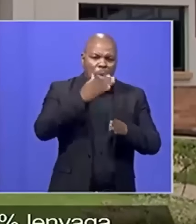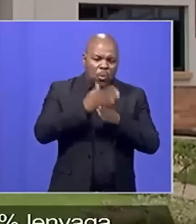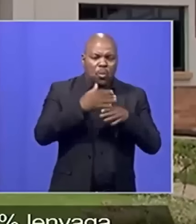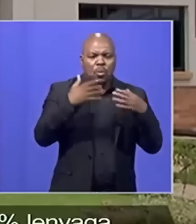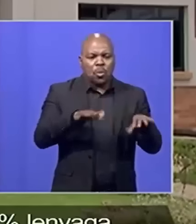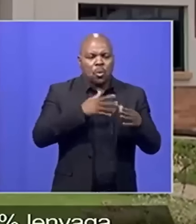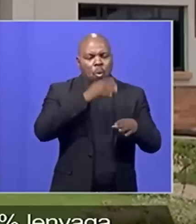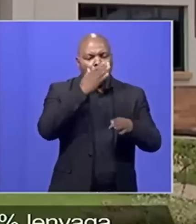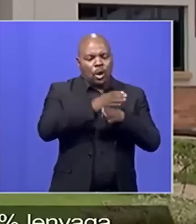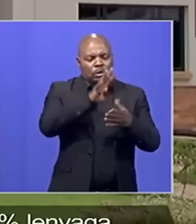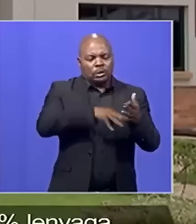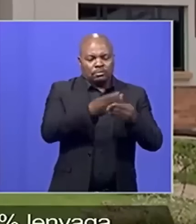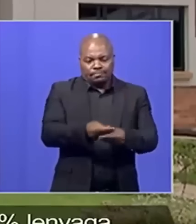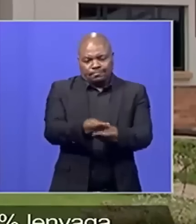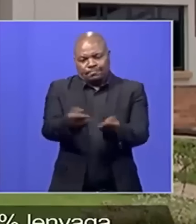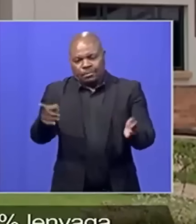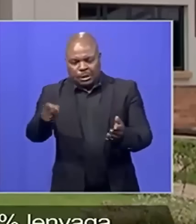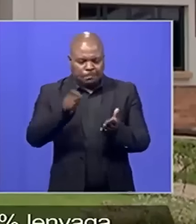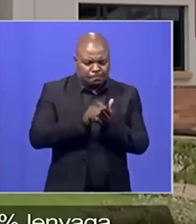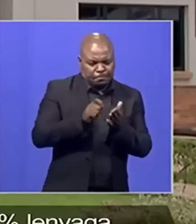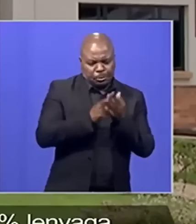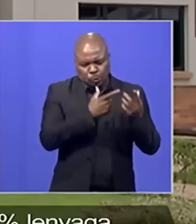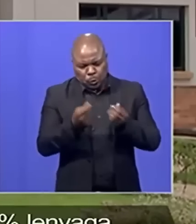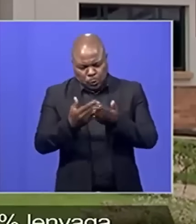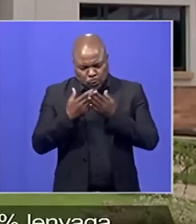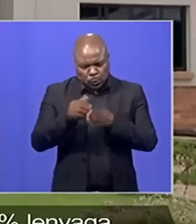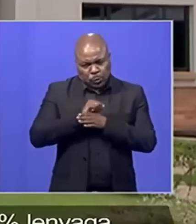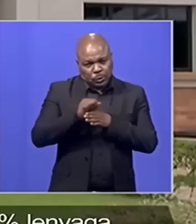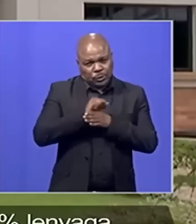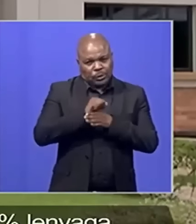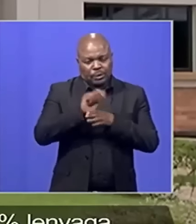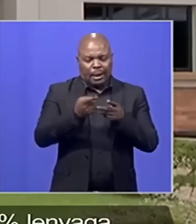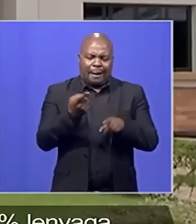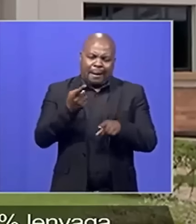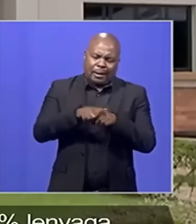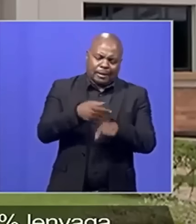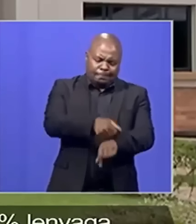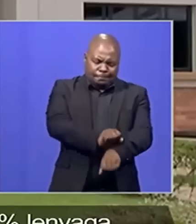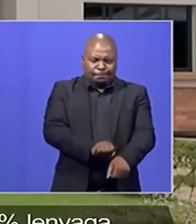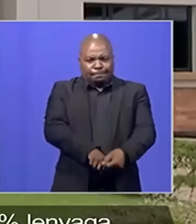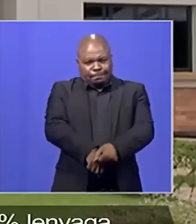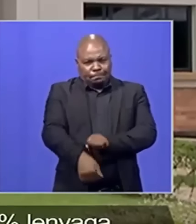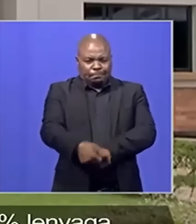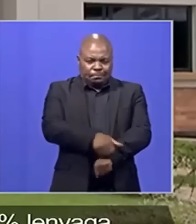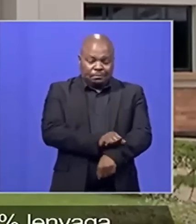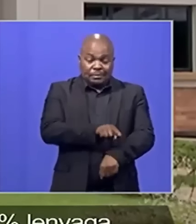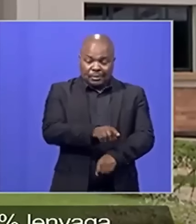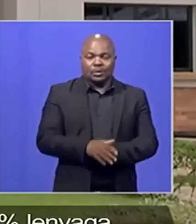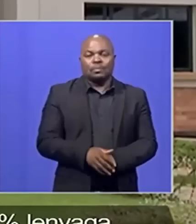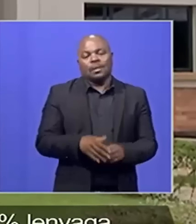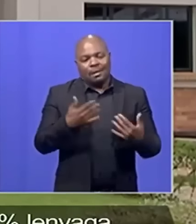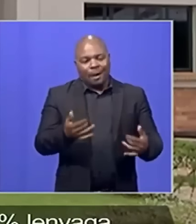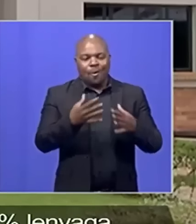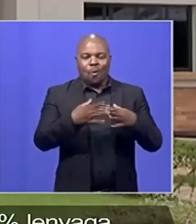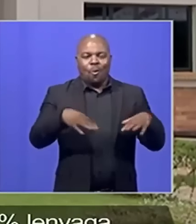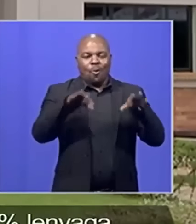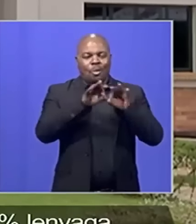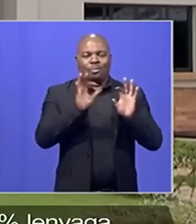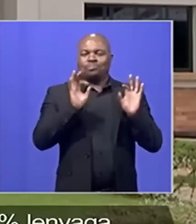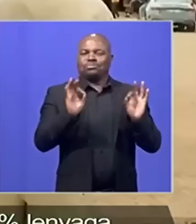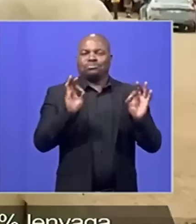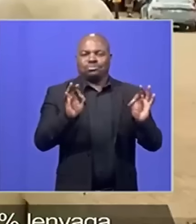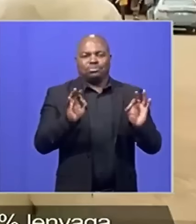them worksheets to do. So yeah, we had to put in a lot of extra effort, but of course it's all worth it in the end.